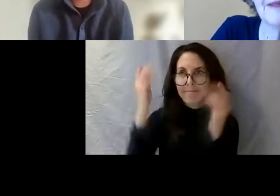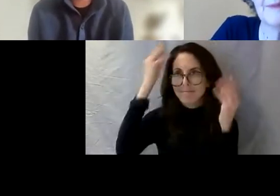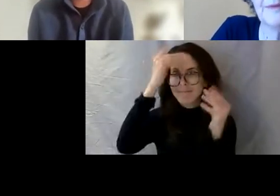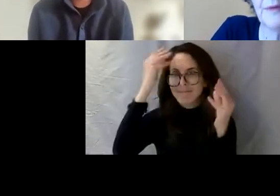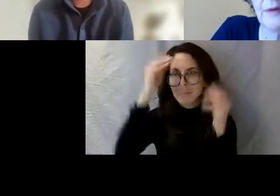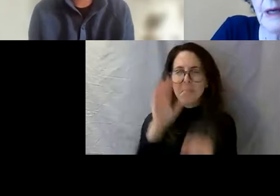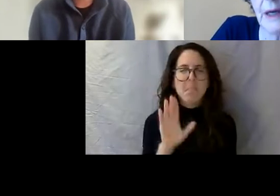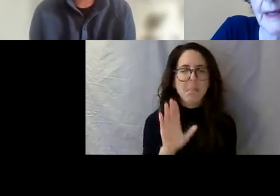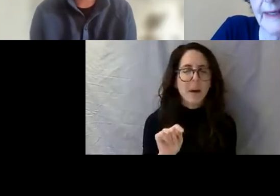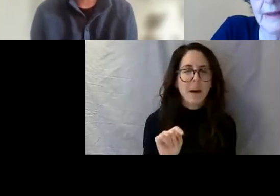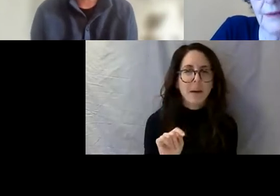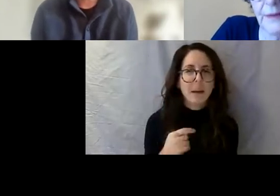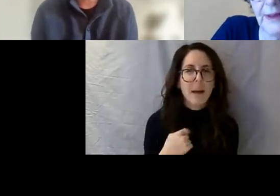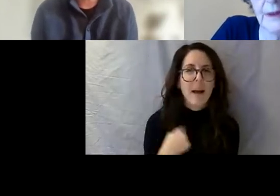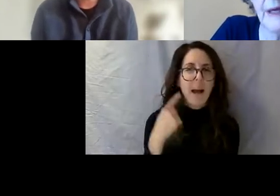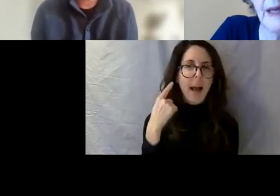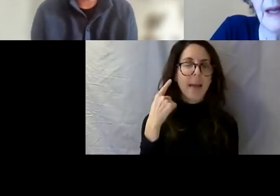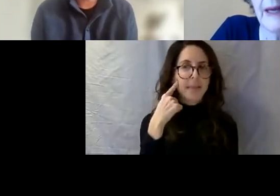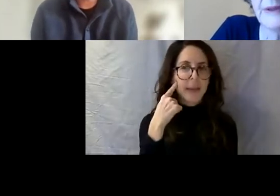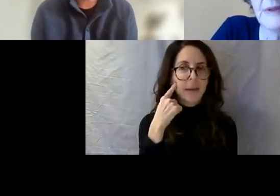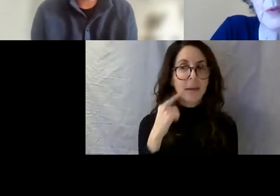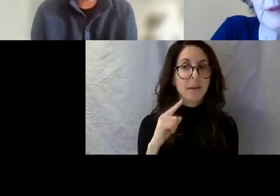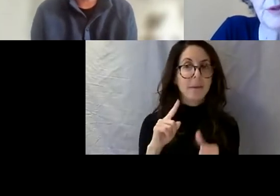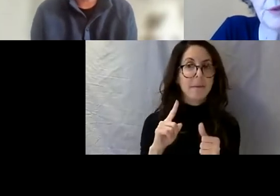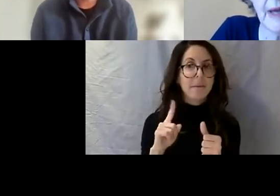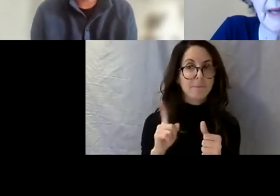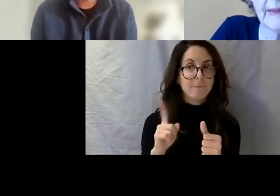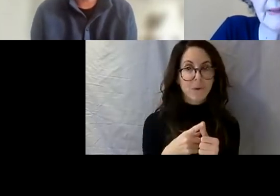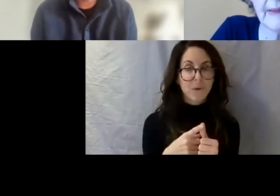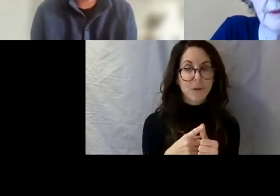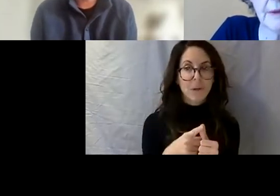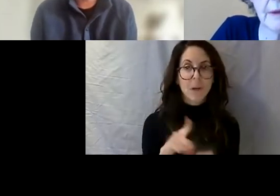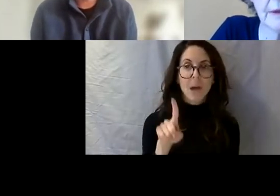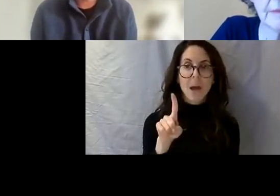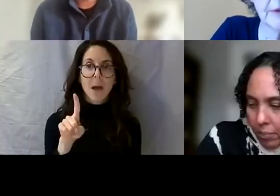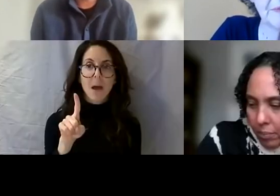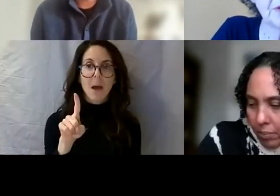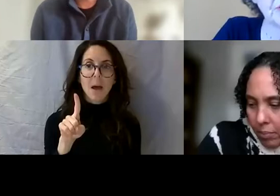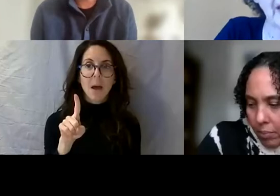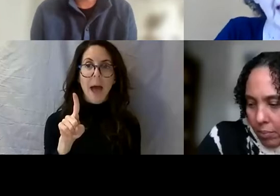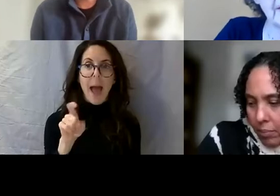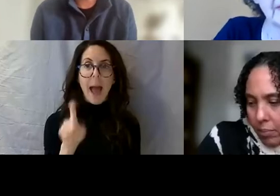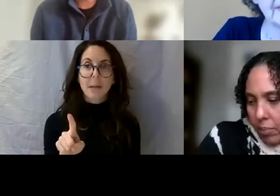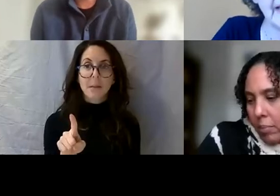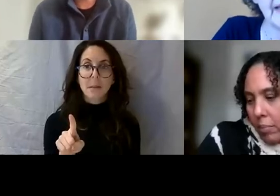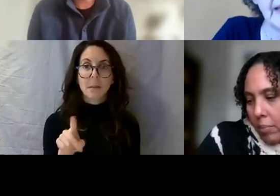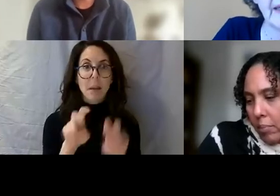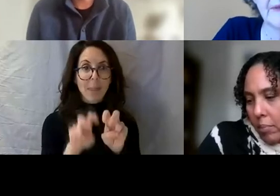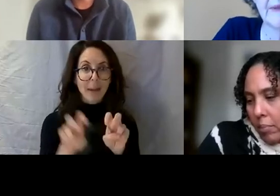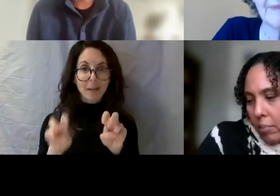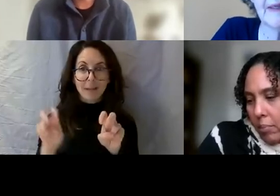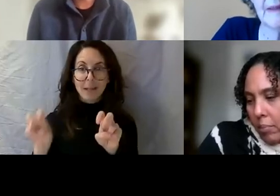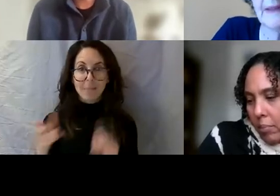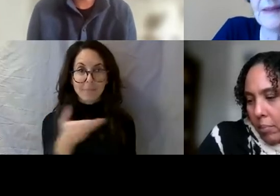but I think before I go there, I just wanted to ask our speakers, our panelists,